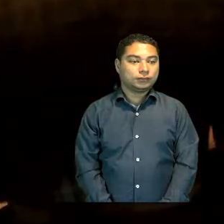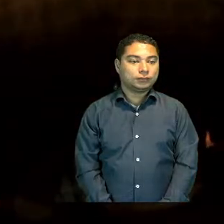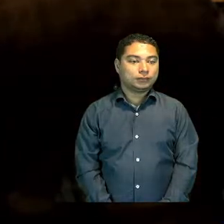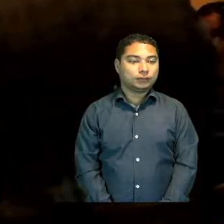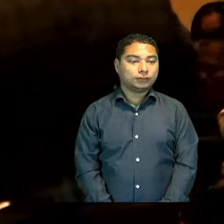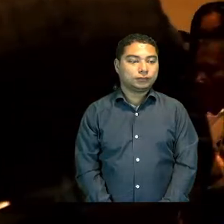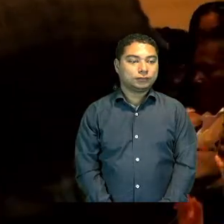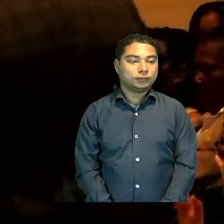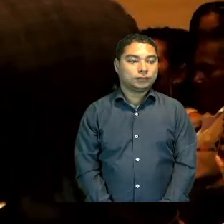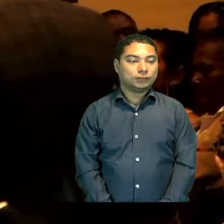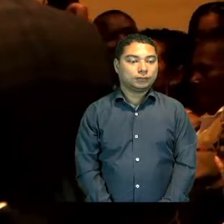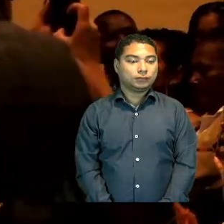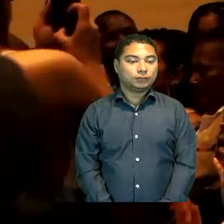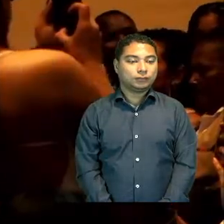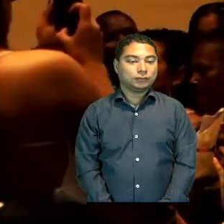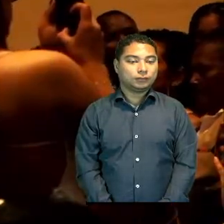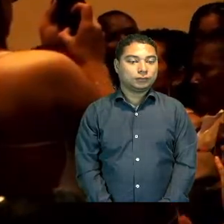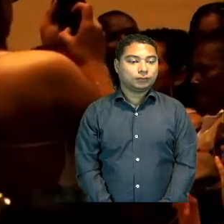nuestras